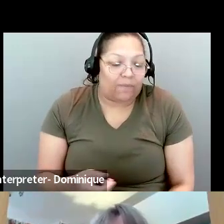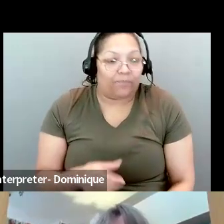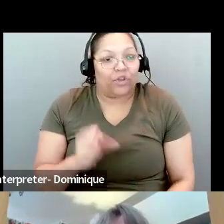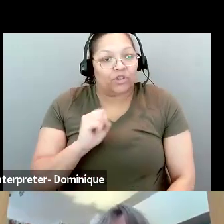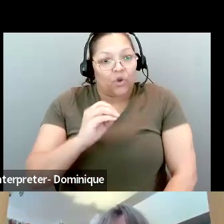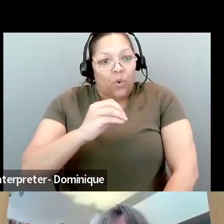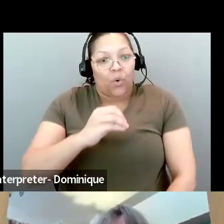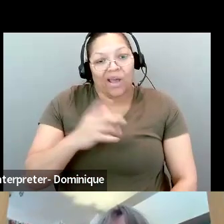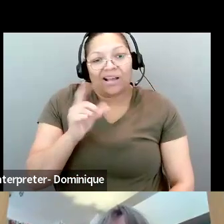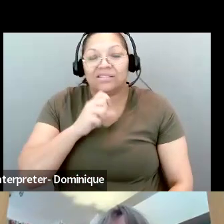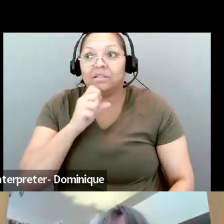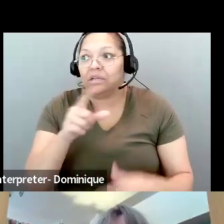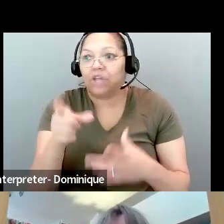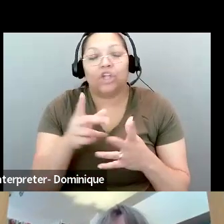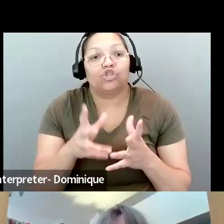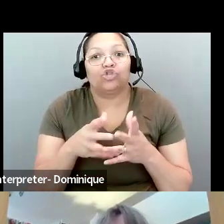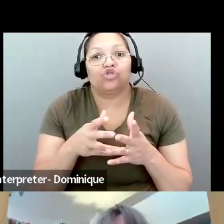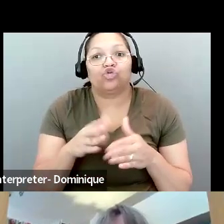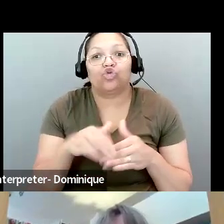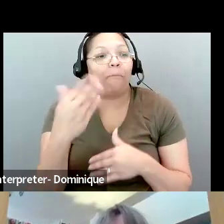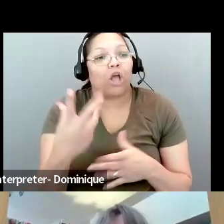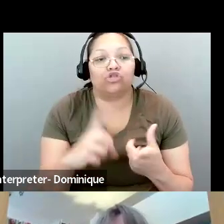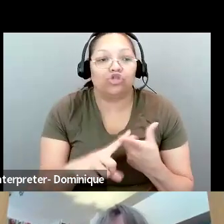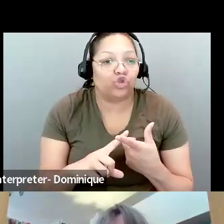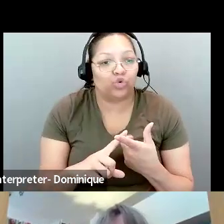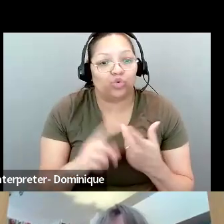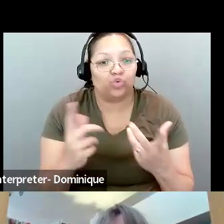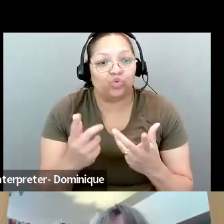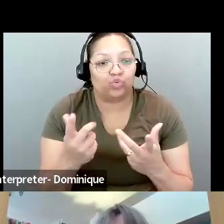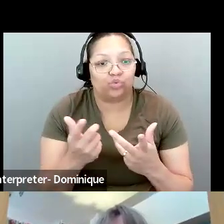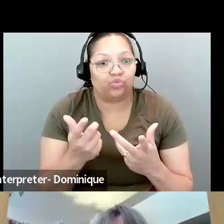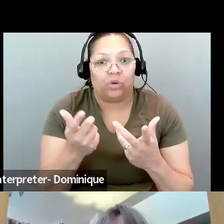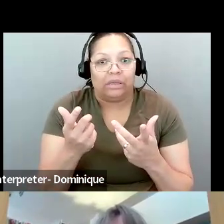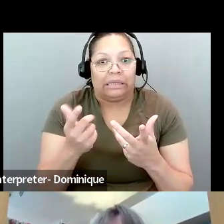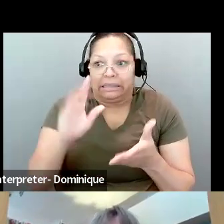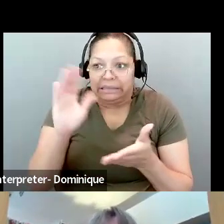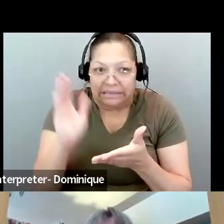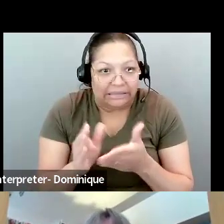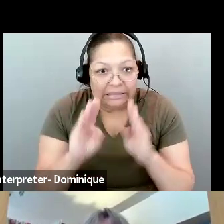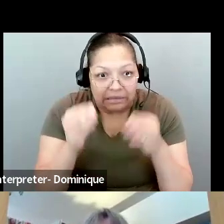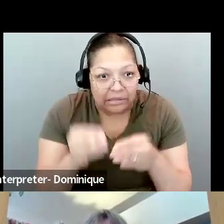that I like it's too much to sort of distill down, but like we are doing a lot with the voting.